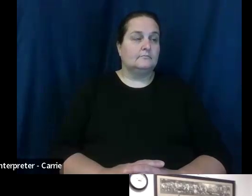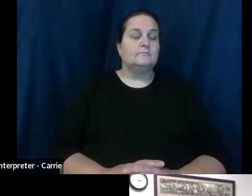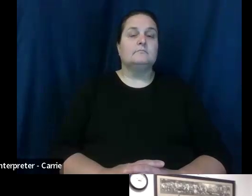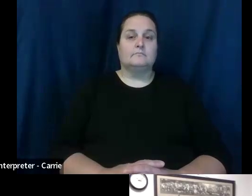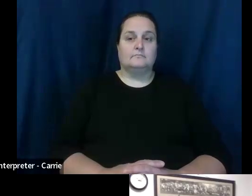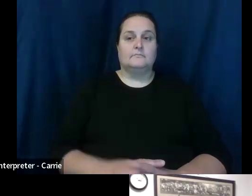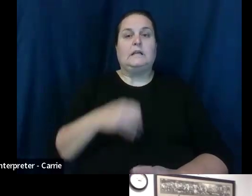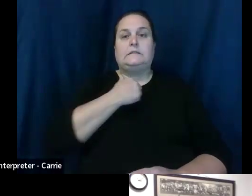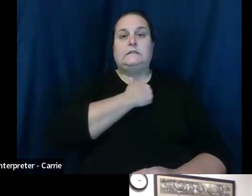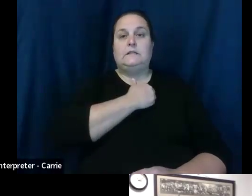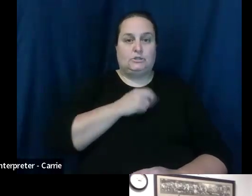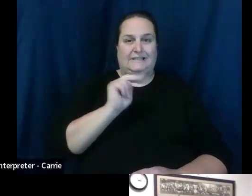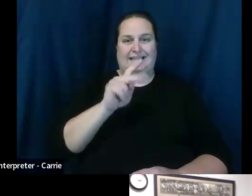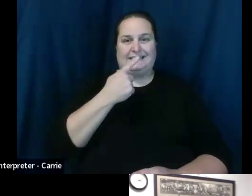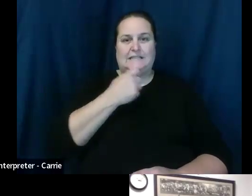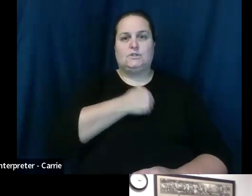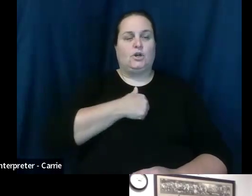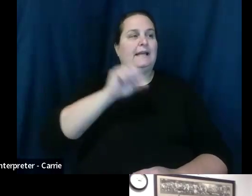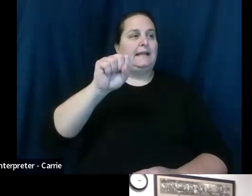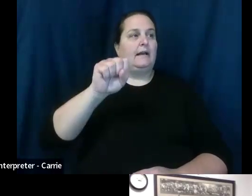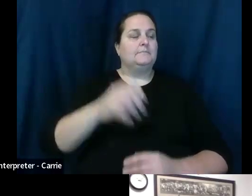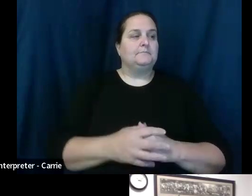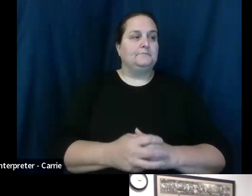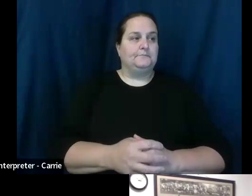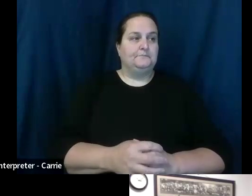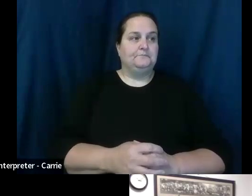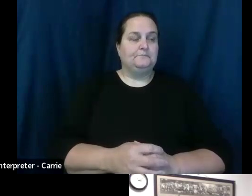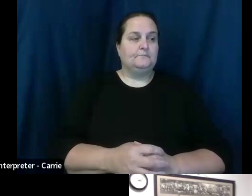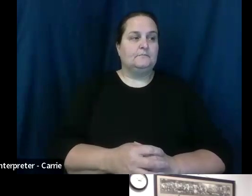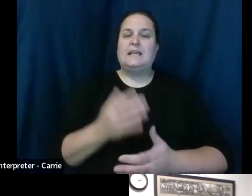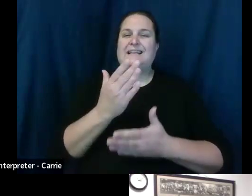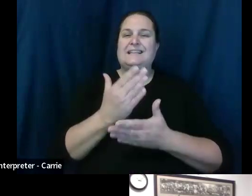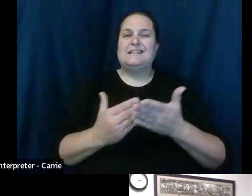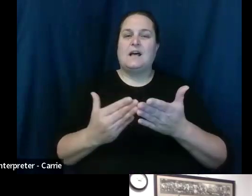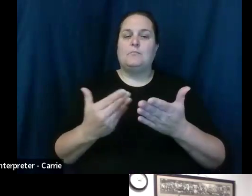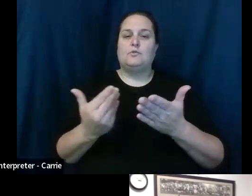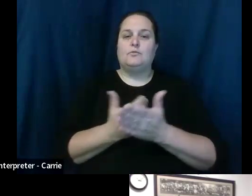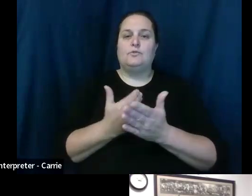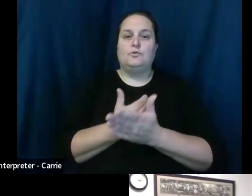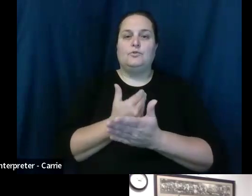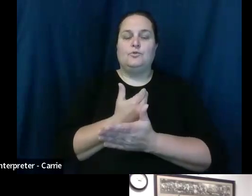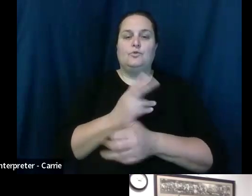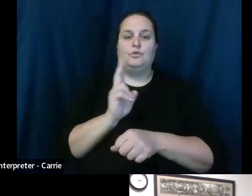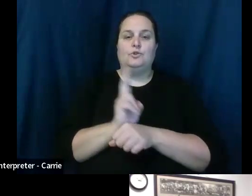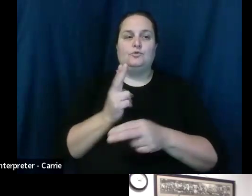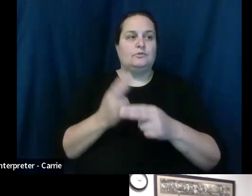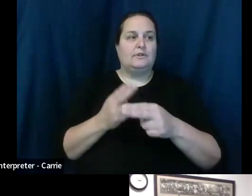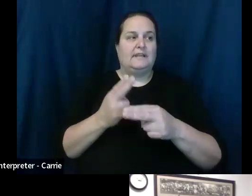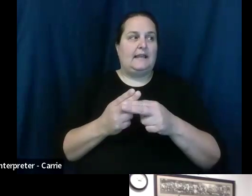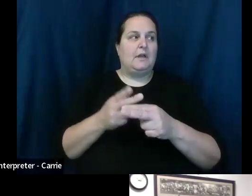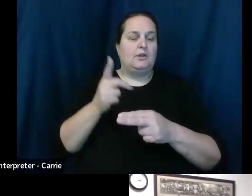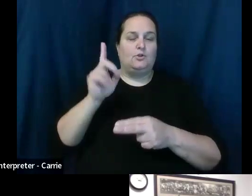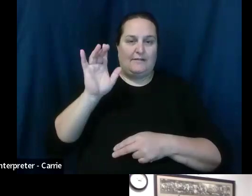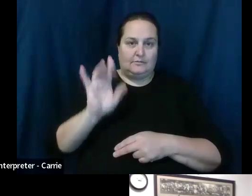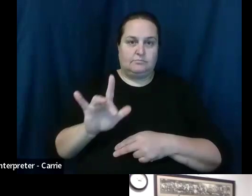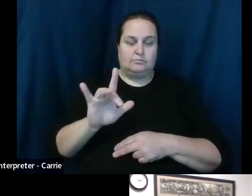Ah, sorry. Yes, some of the newer usernames, you'll have to click through create study